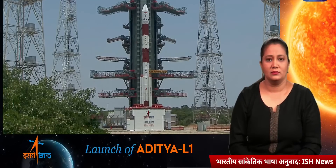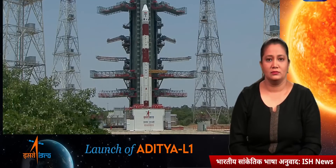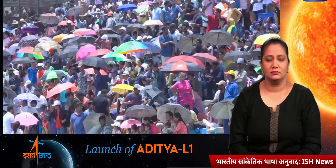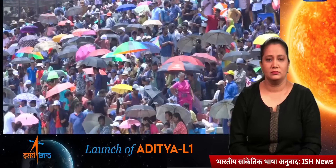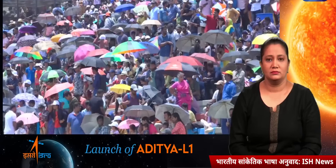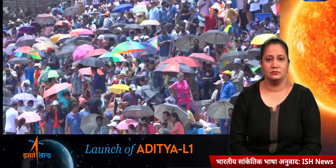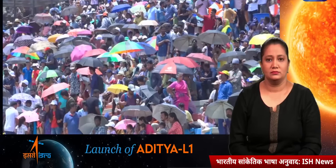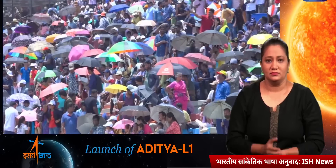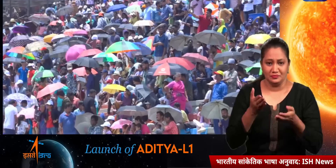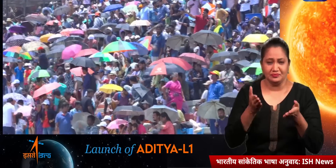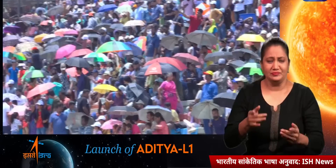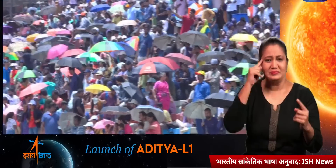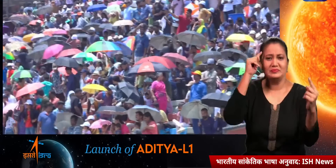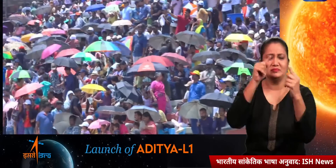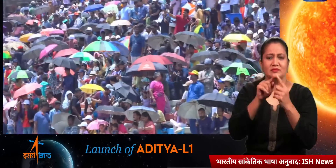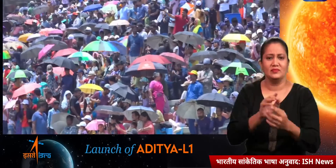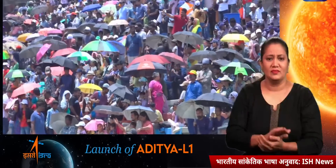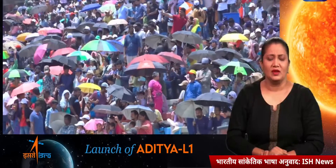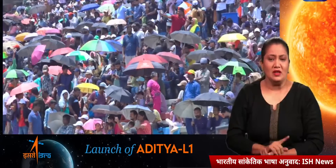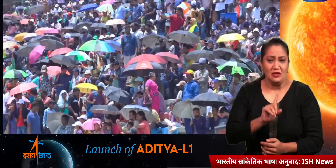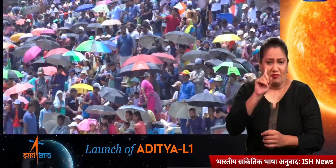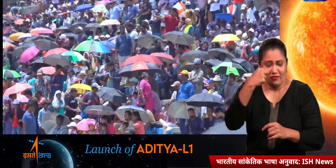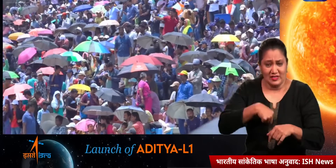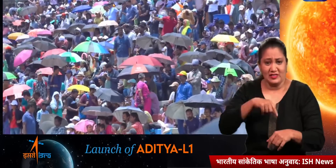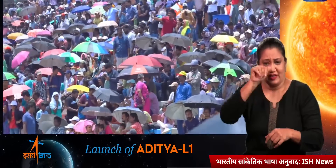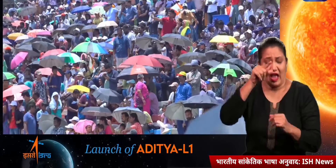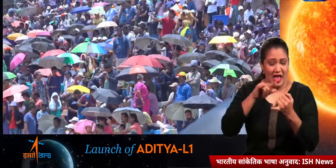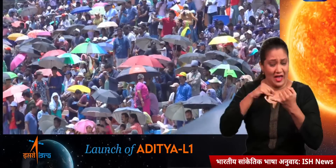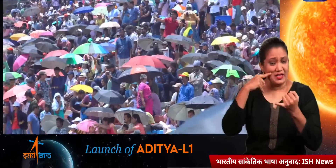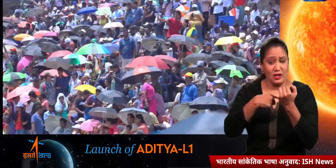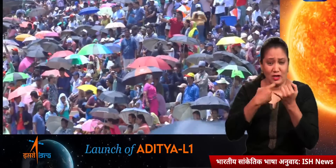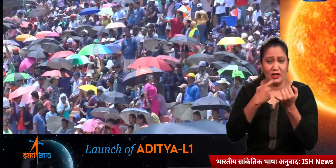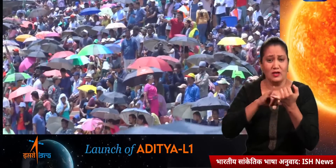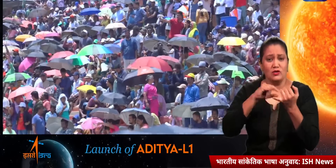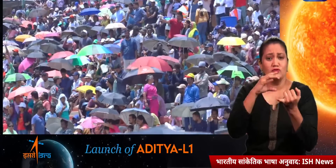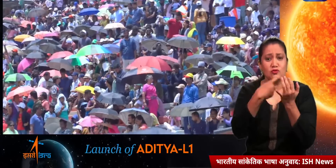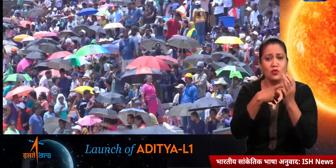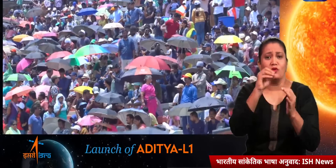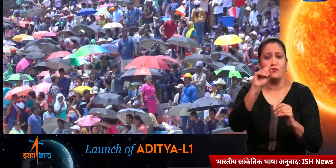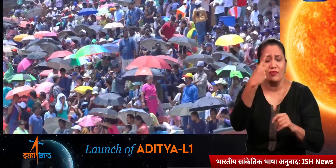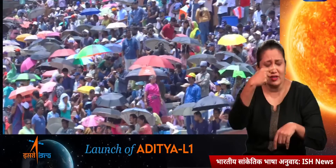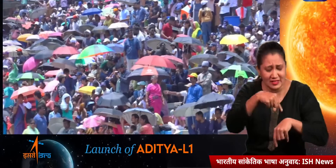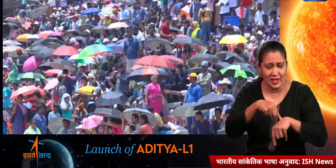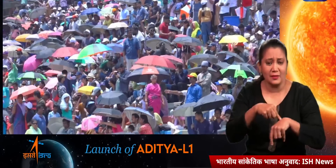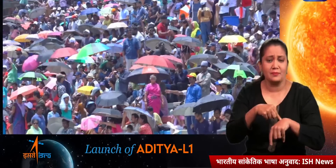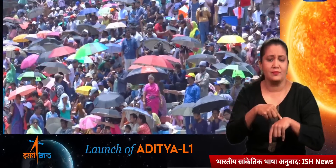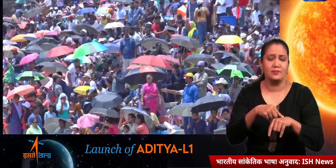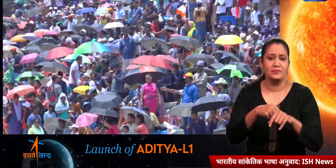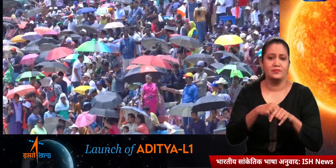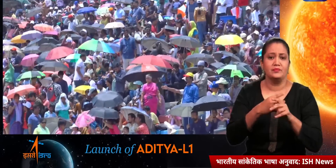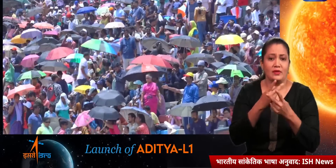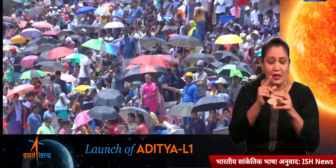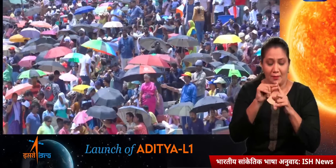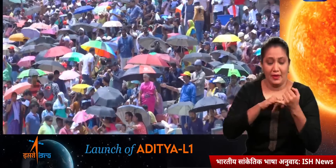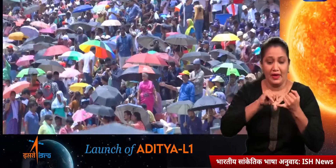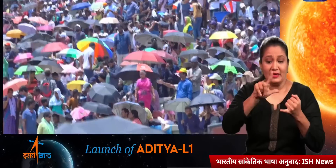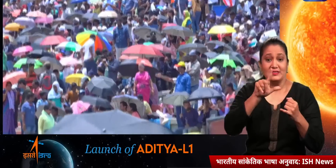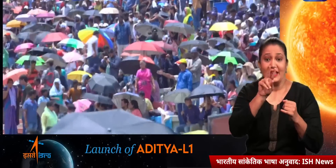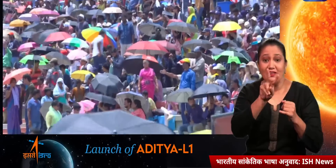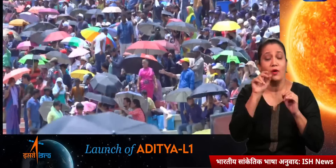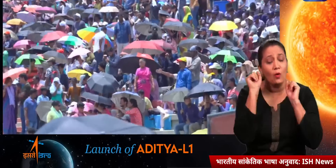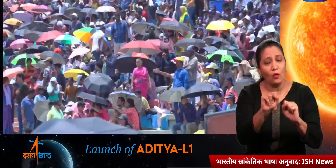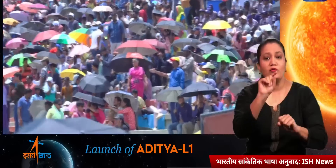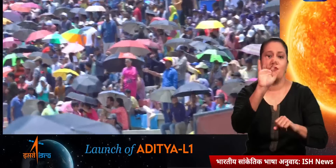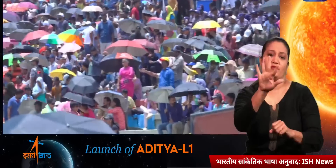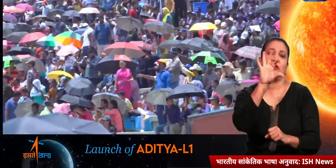This mission is the 91st launch mission of ISRO and 59th of work-horse PSLV. As